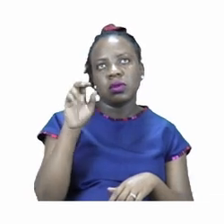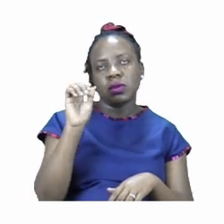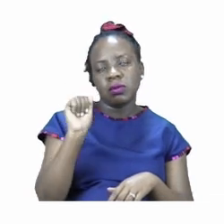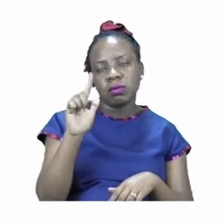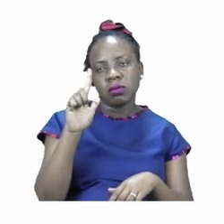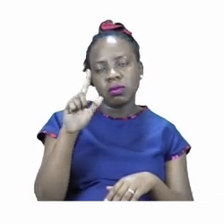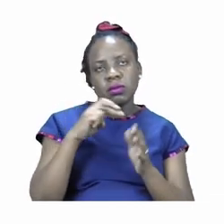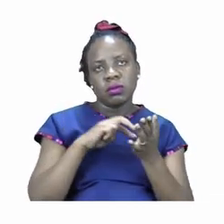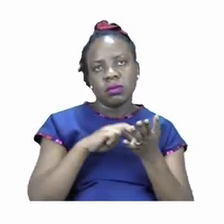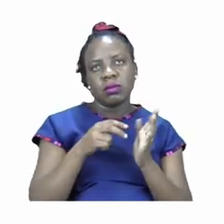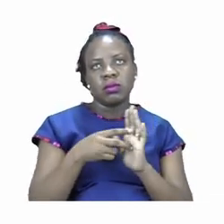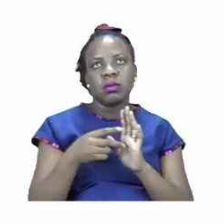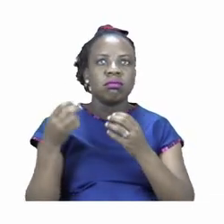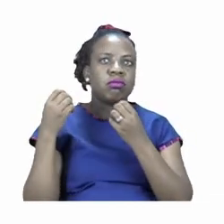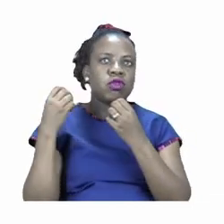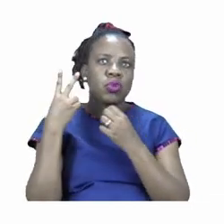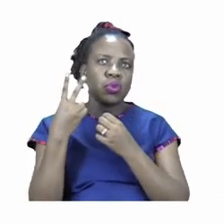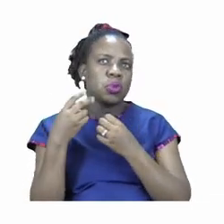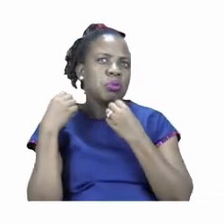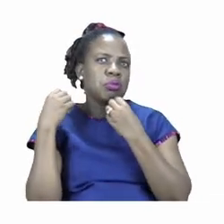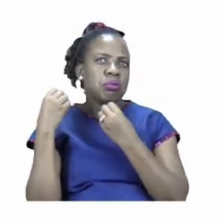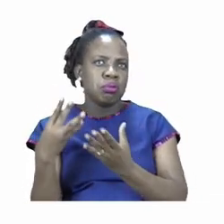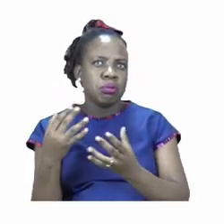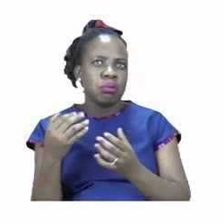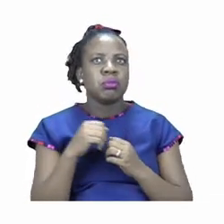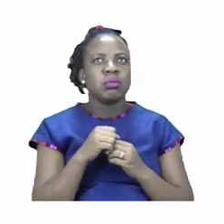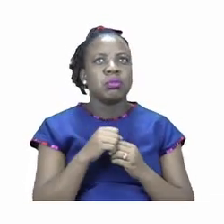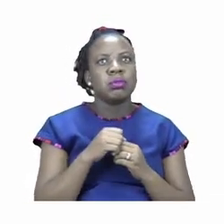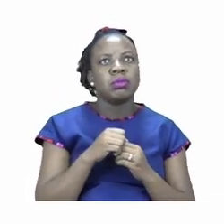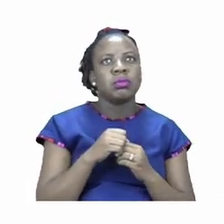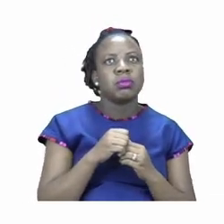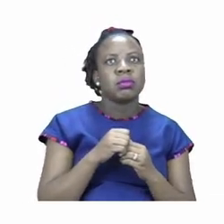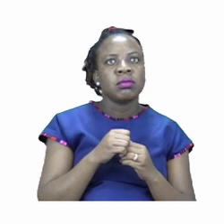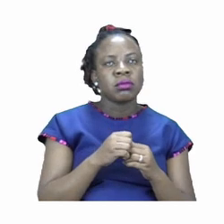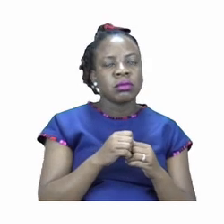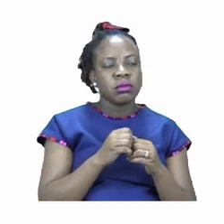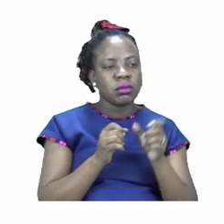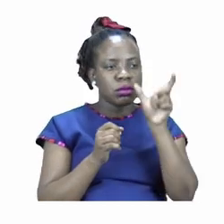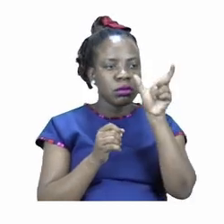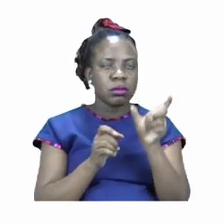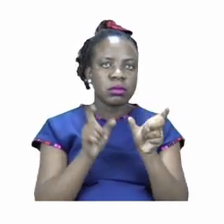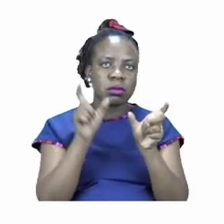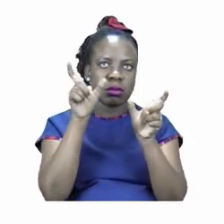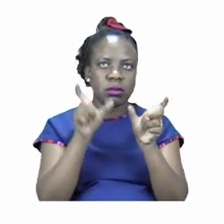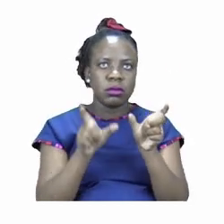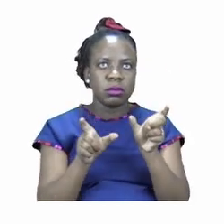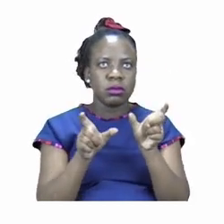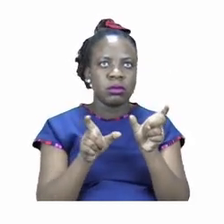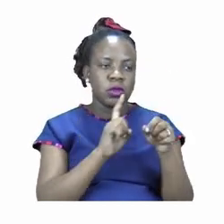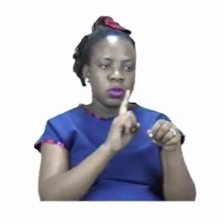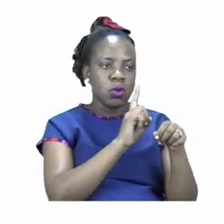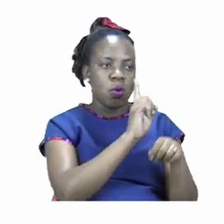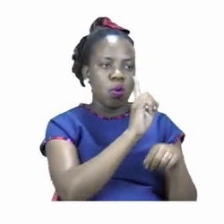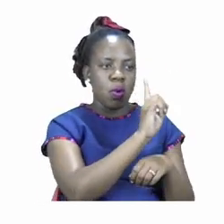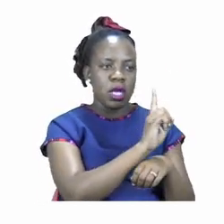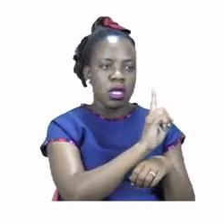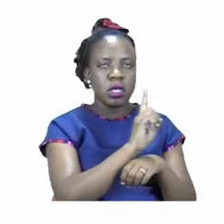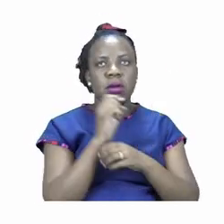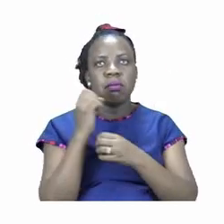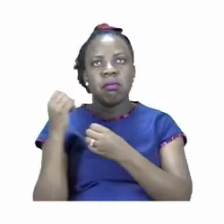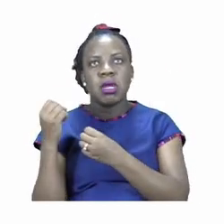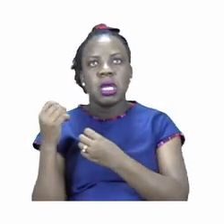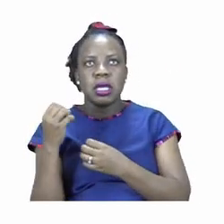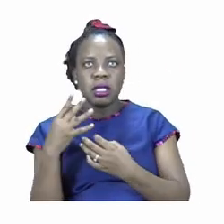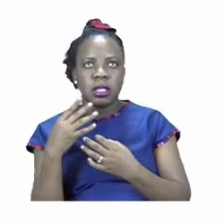for singular and then match them with the plural. They've even given you an example. One tooth